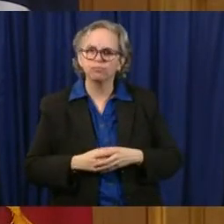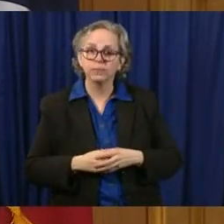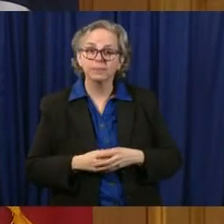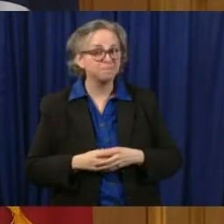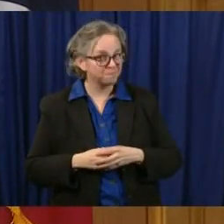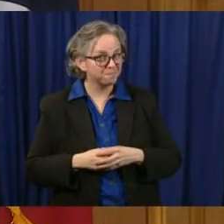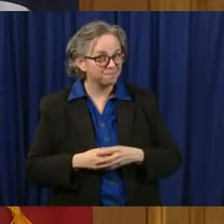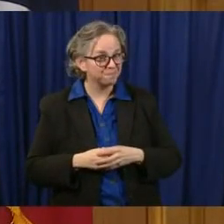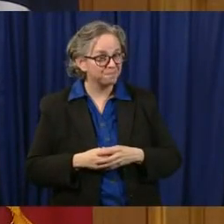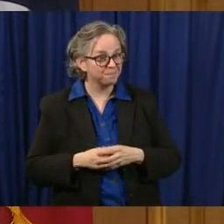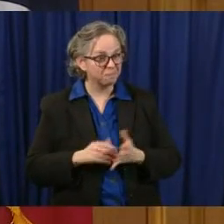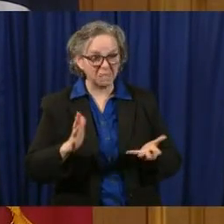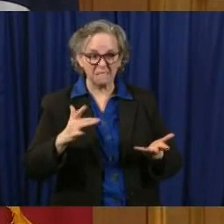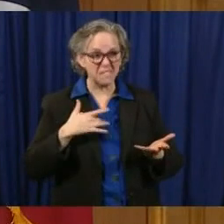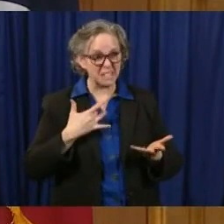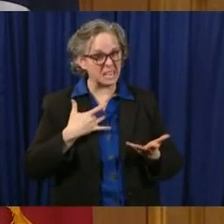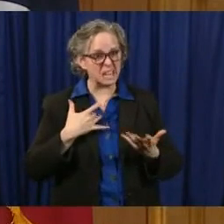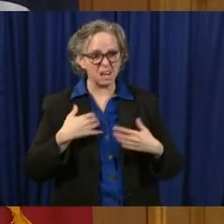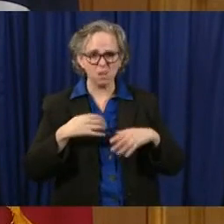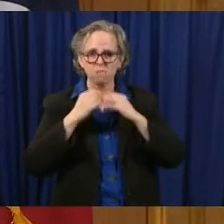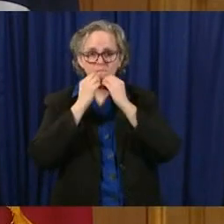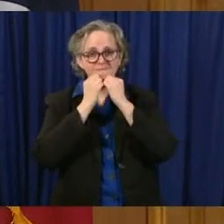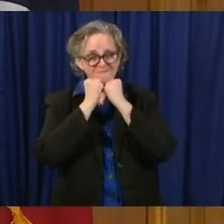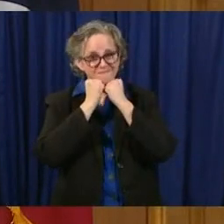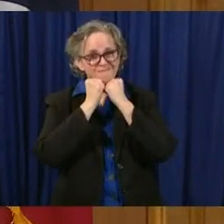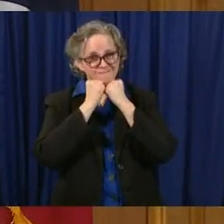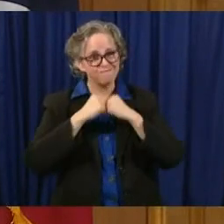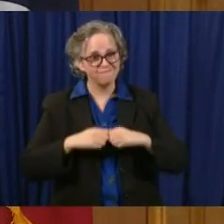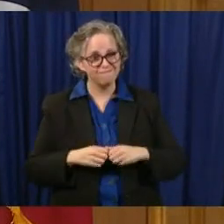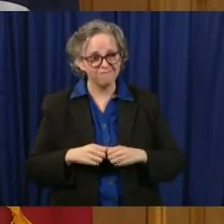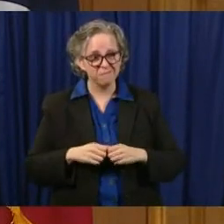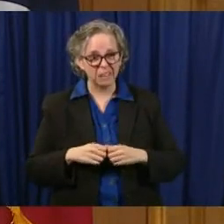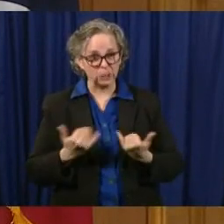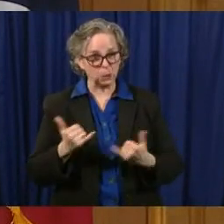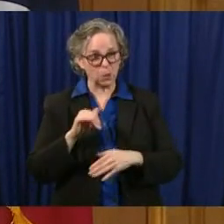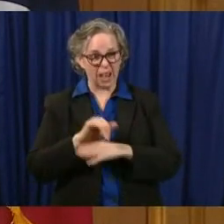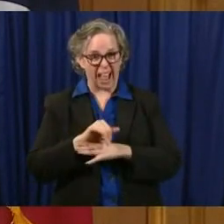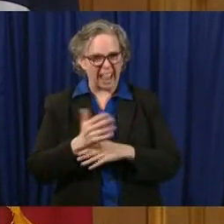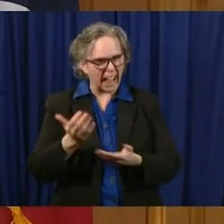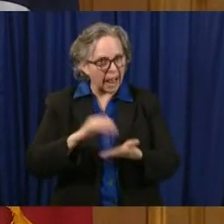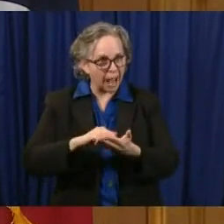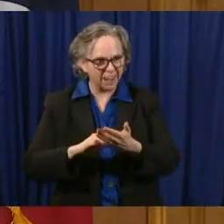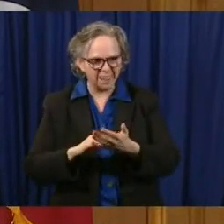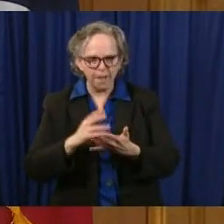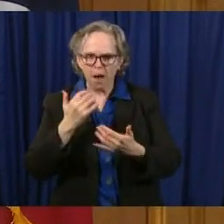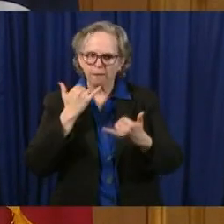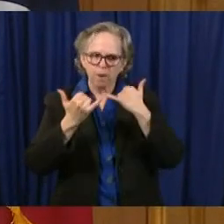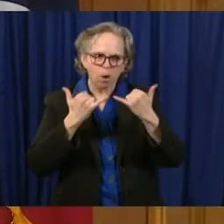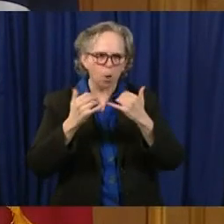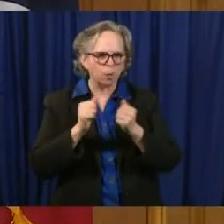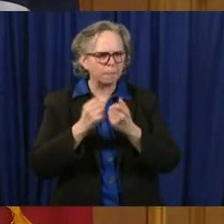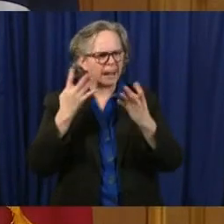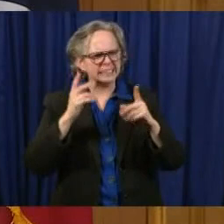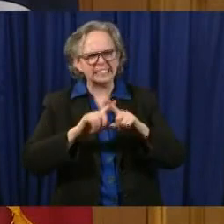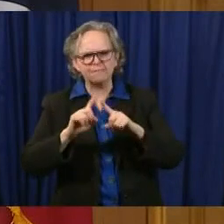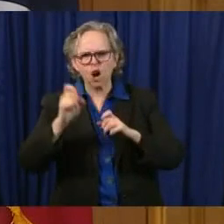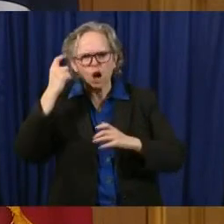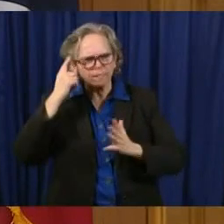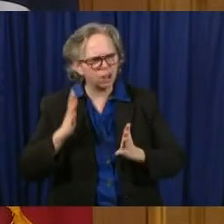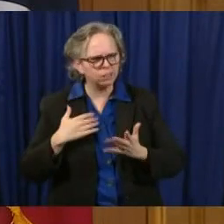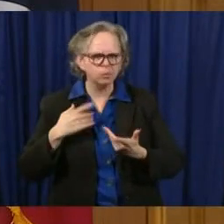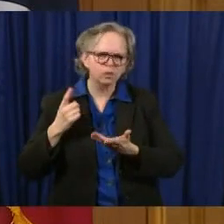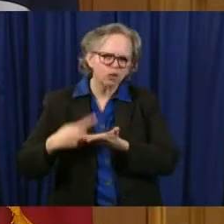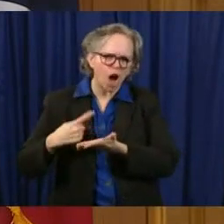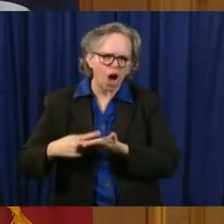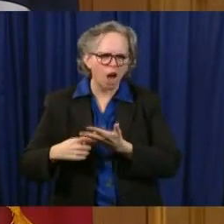and I think they're very valuable. You know, tonight I'll be on the phone with a number of governors. I was on the phone with the governor of